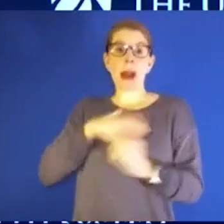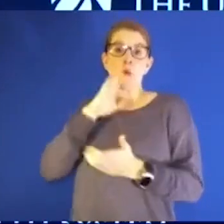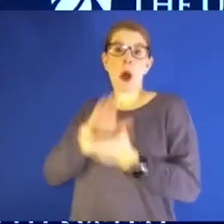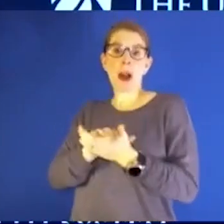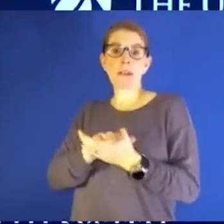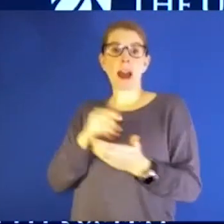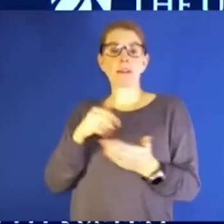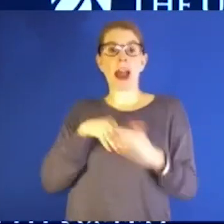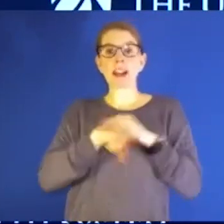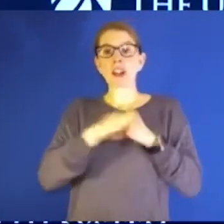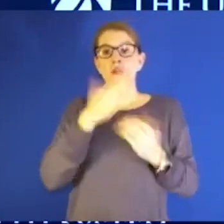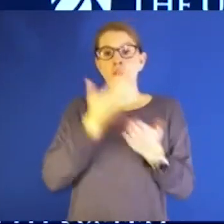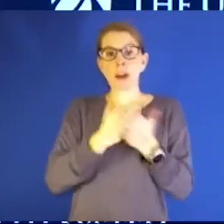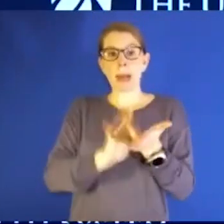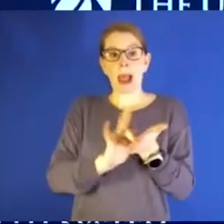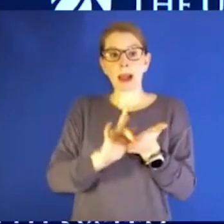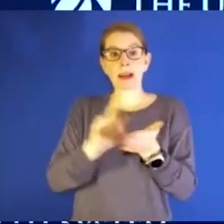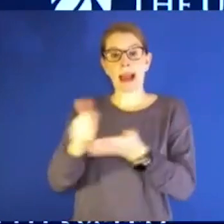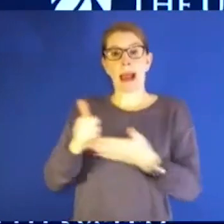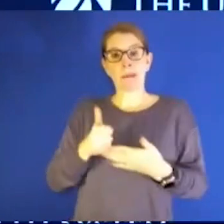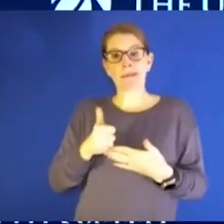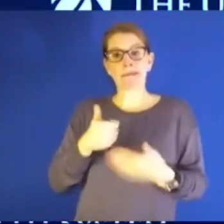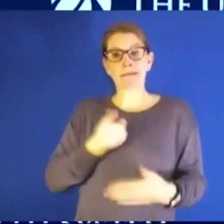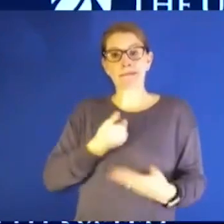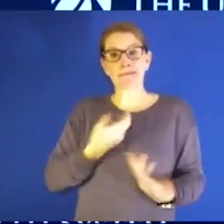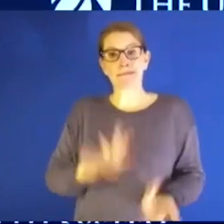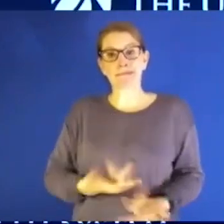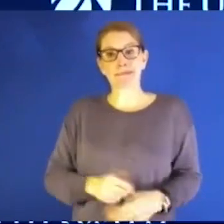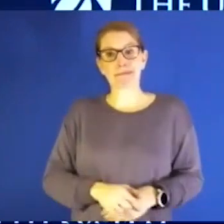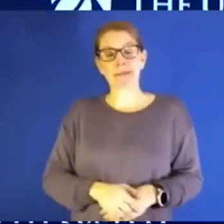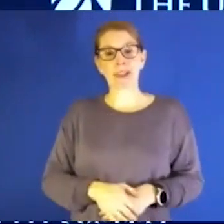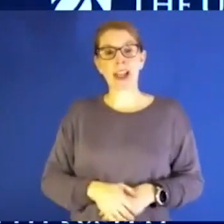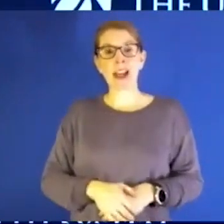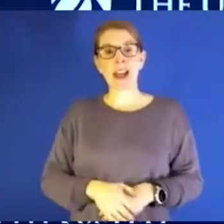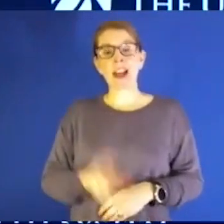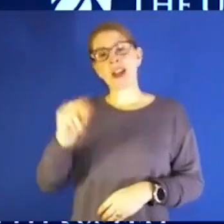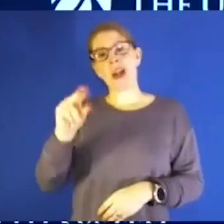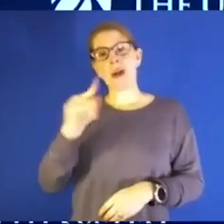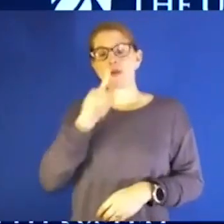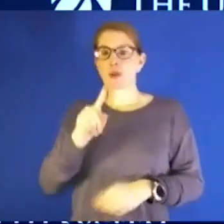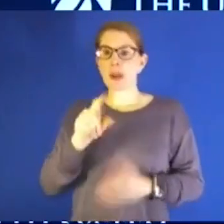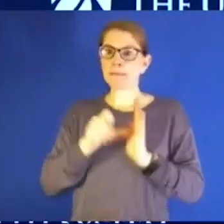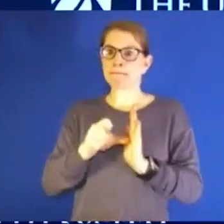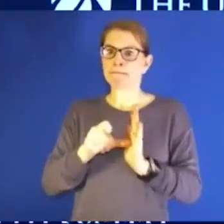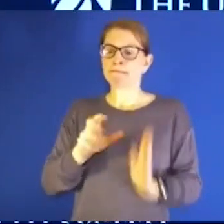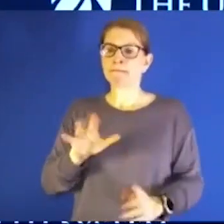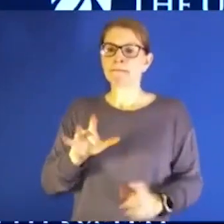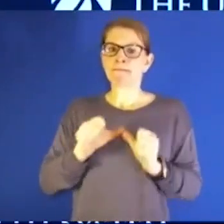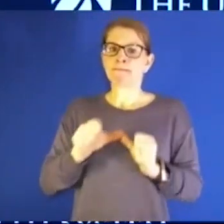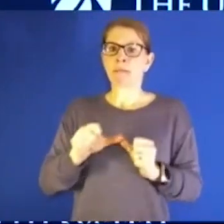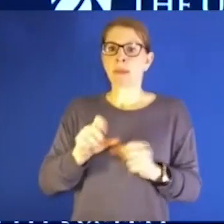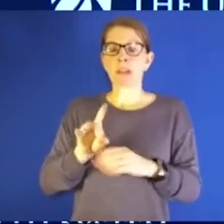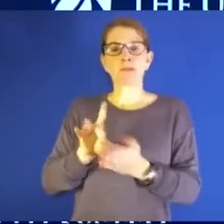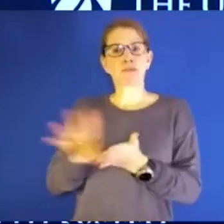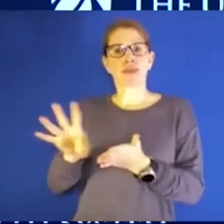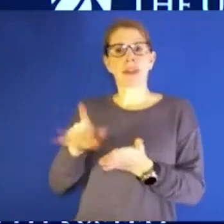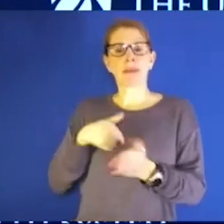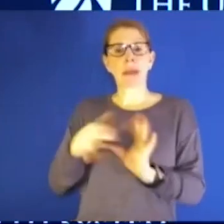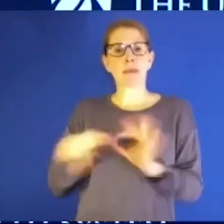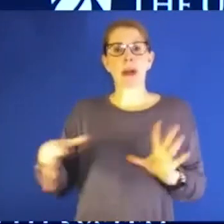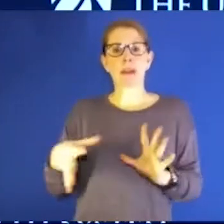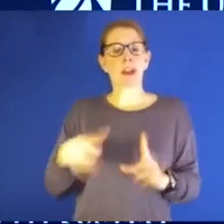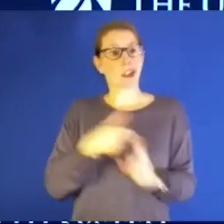and I was able to help. If that's her. But no, I was very persistent. I stayed around. She couldn't kick me to the curb as hard as she wanted to,